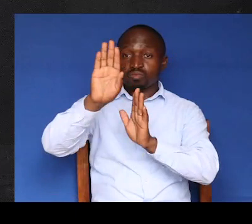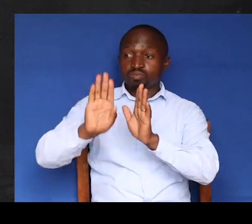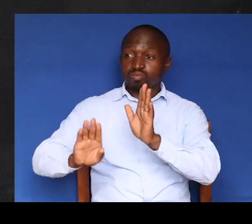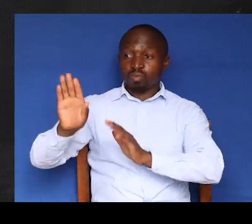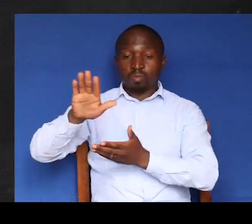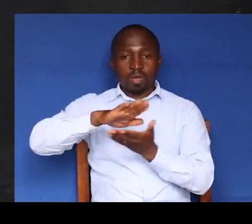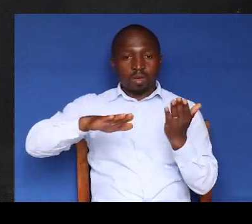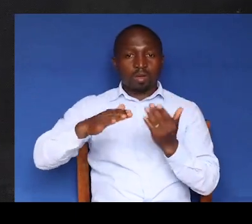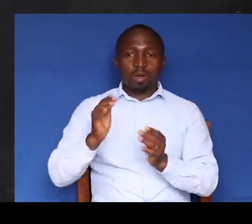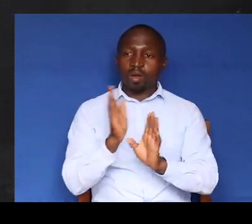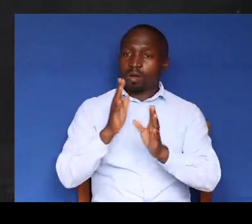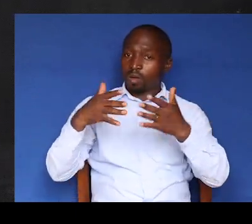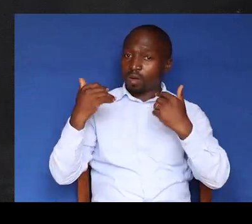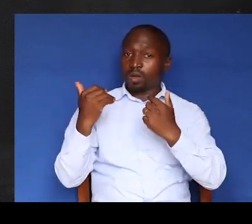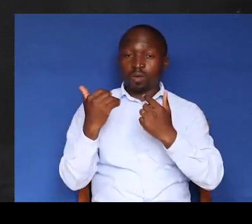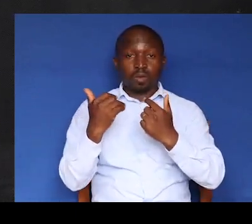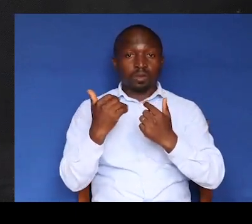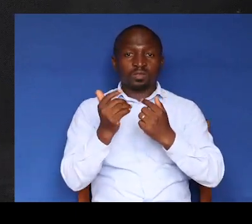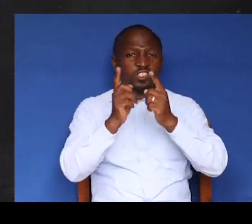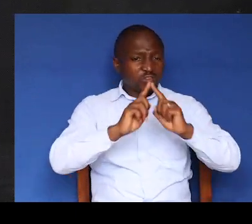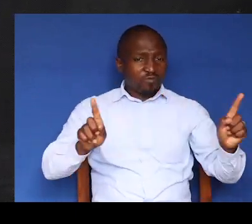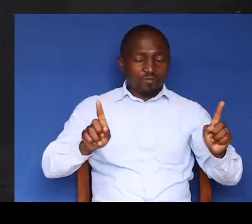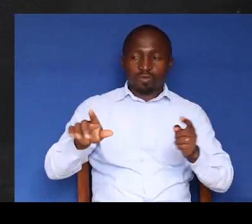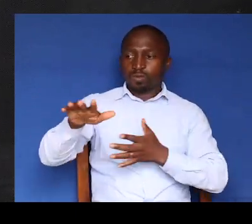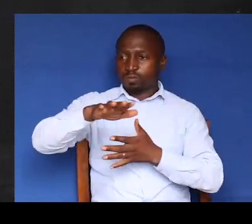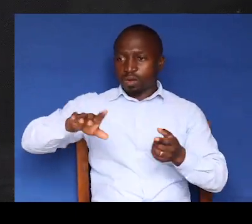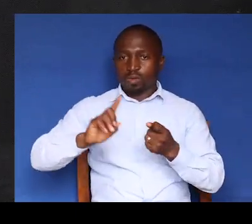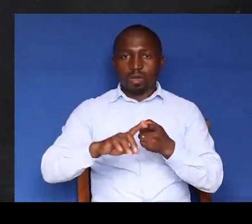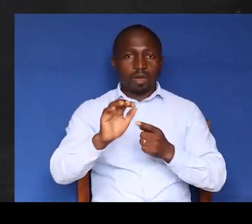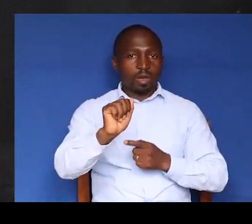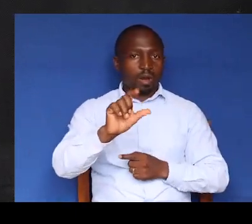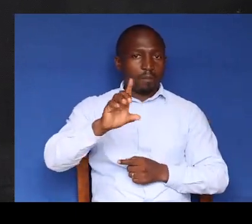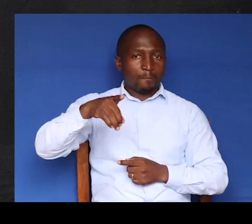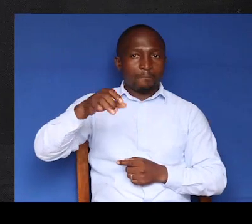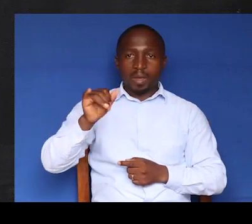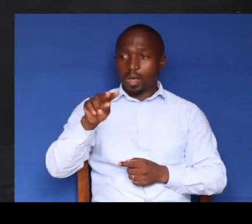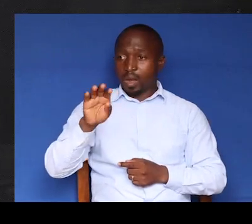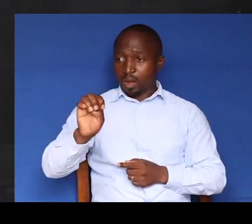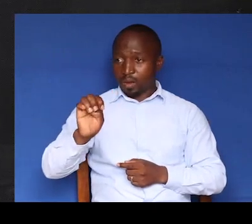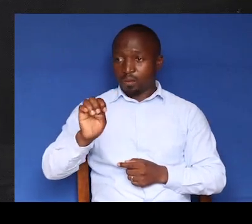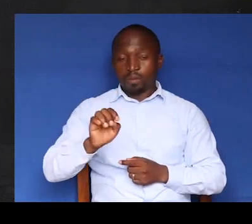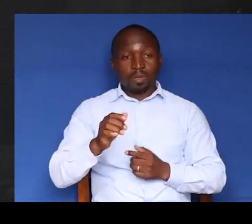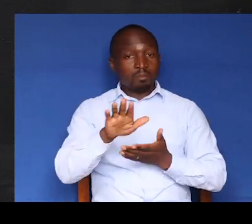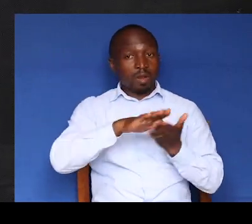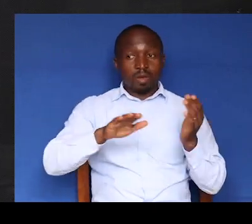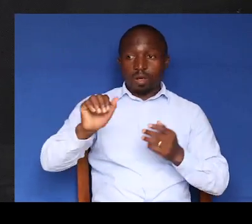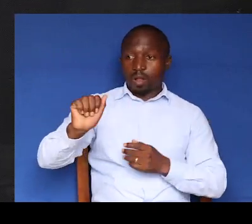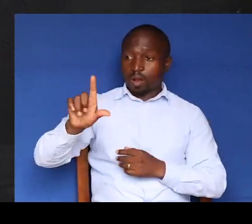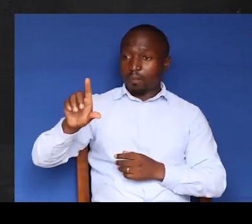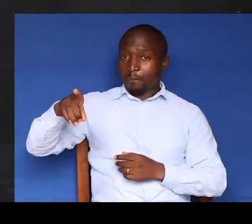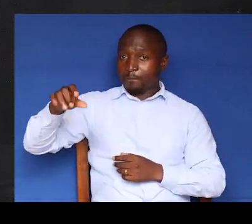temperate climate quite different as it can be compared to areas under alpine climate. In areas of alpine